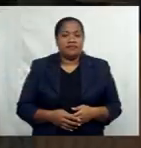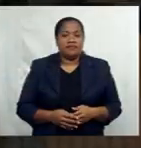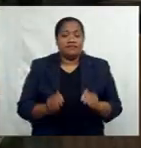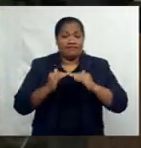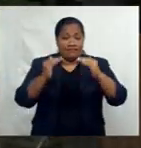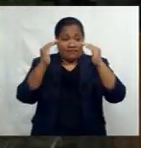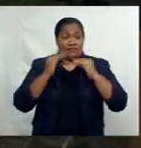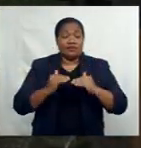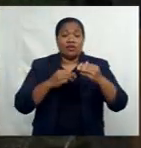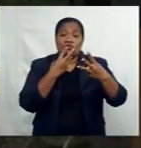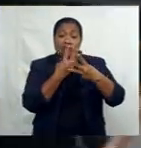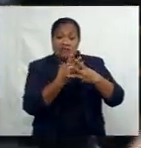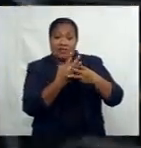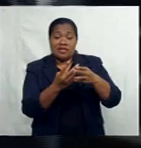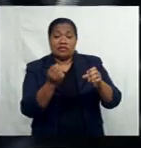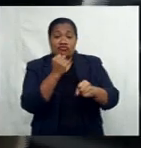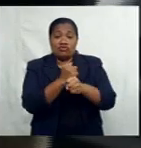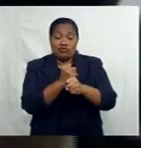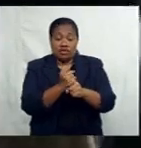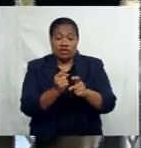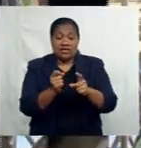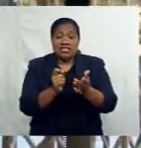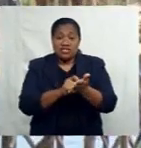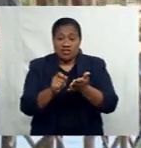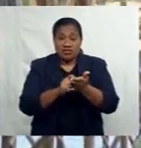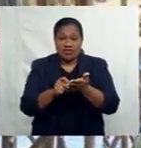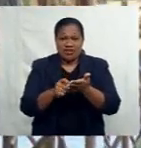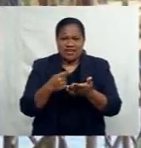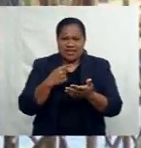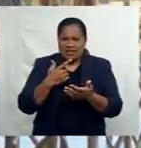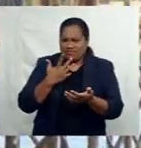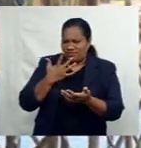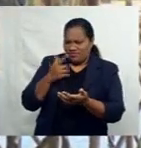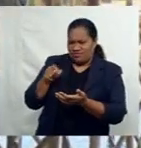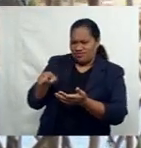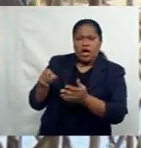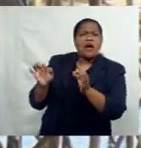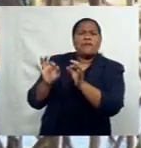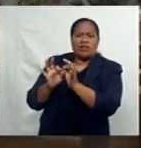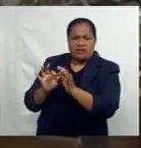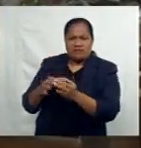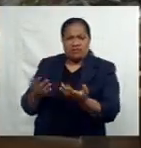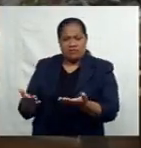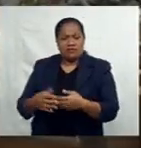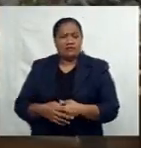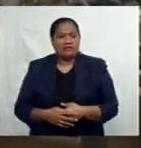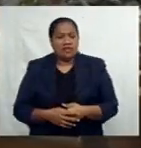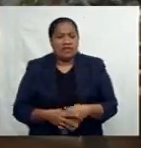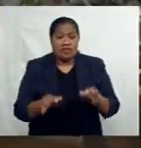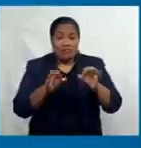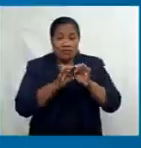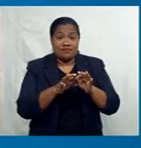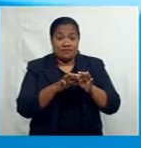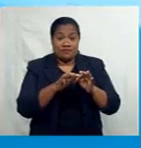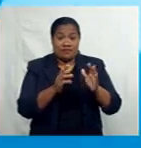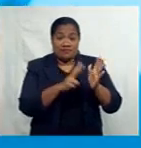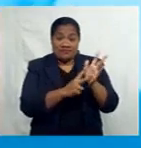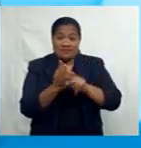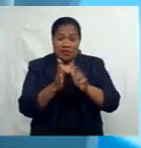Up ahead, SODELPA General Secretary refutes claims by Mbulitavu, and Dalomo villages showing resilience.